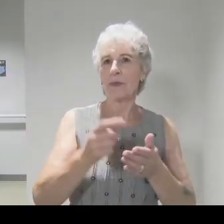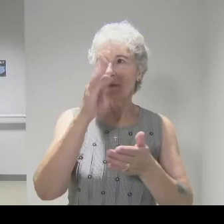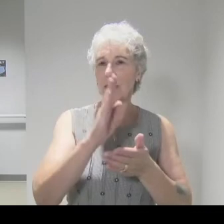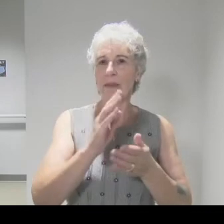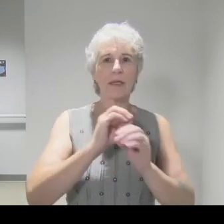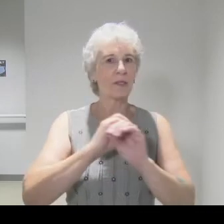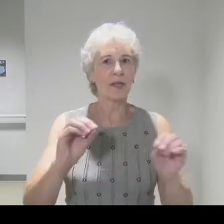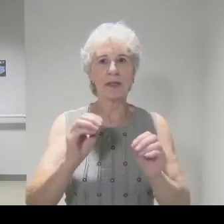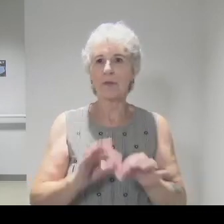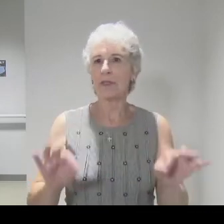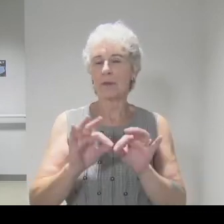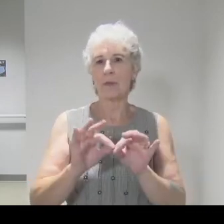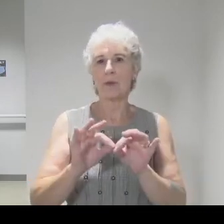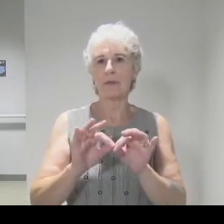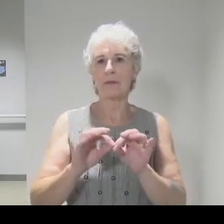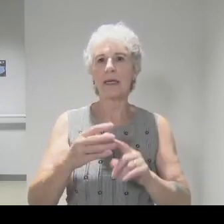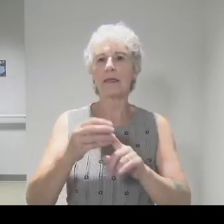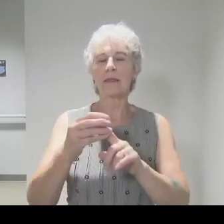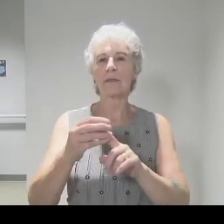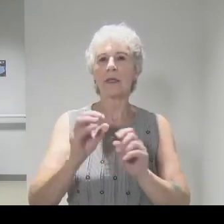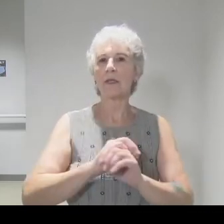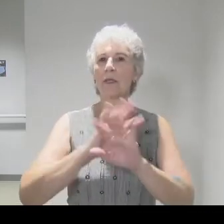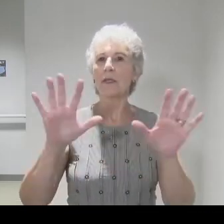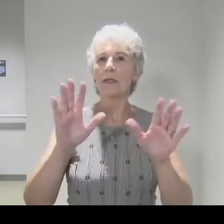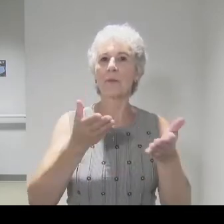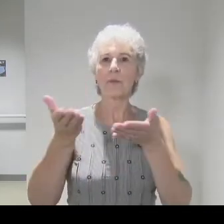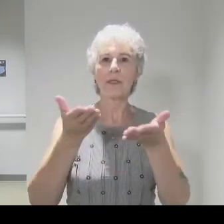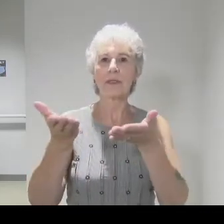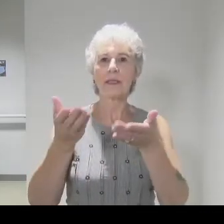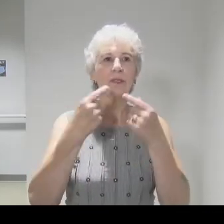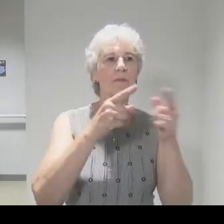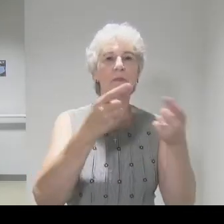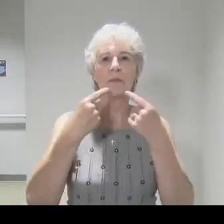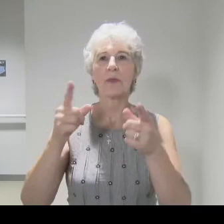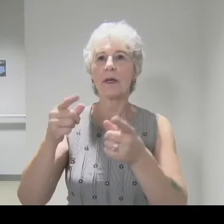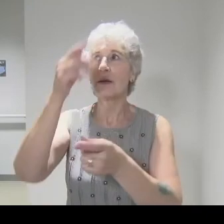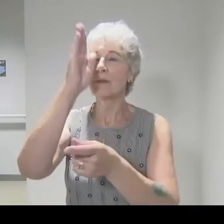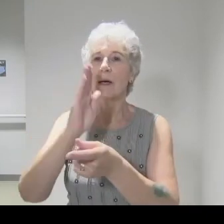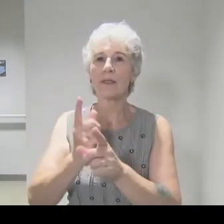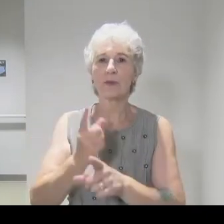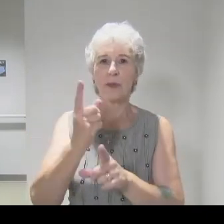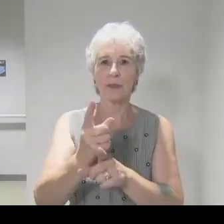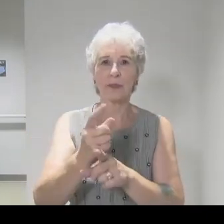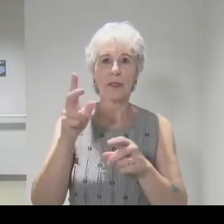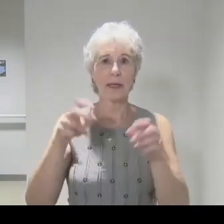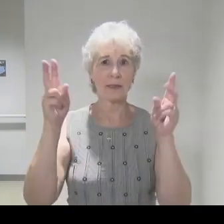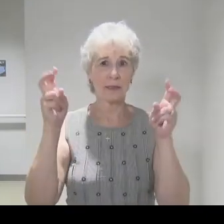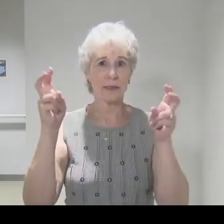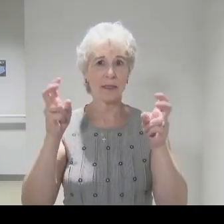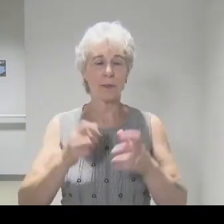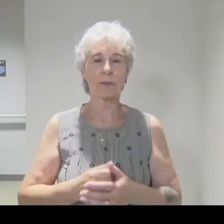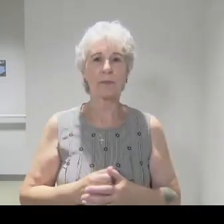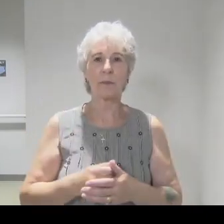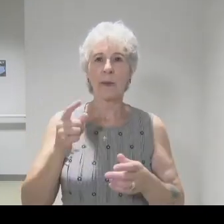clear presentation of the gospel of God's righteousness, which is the theme of Romans. And so this